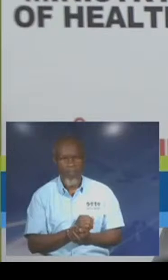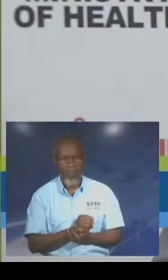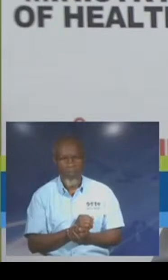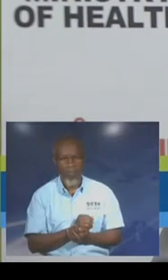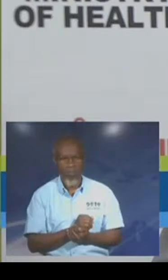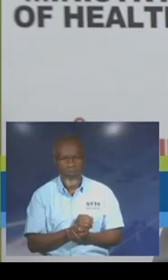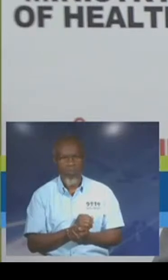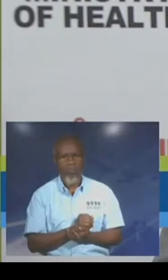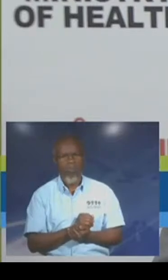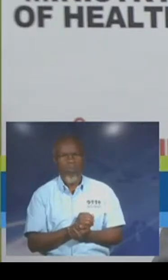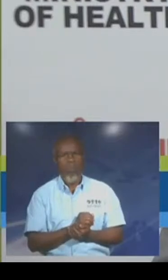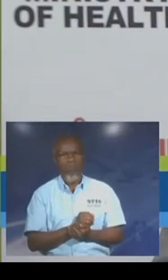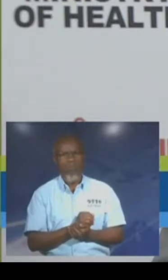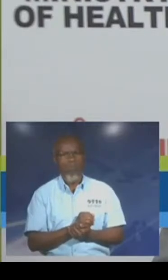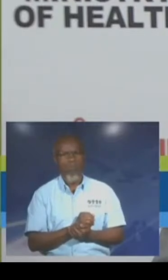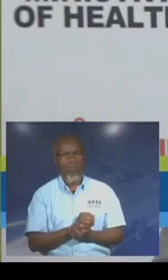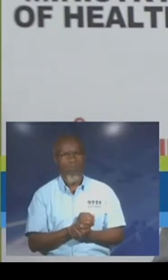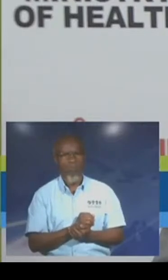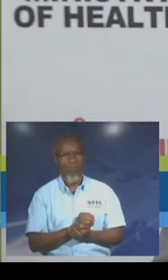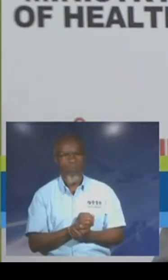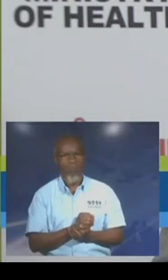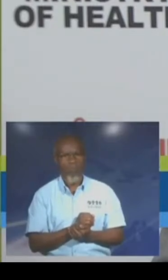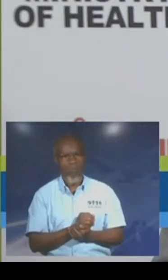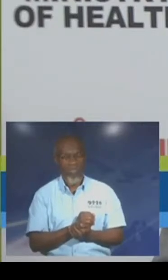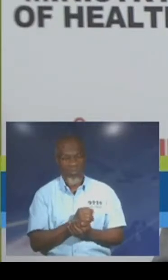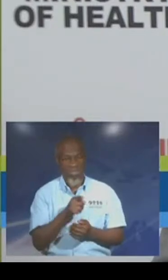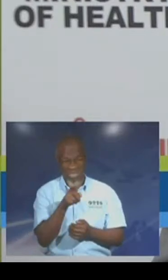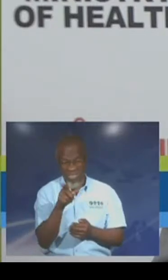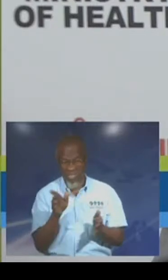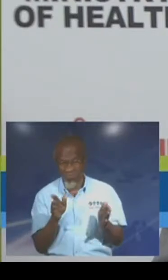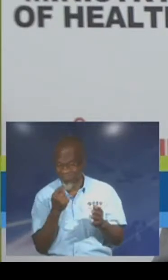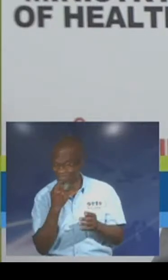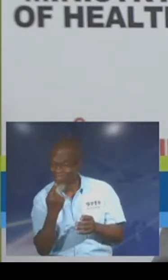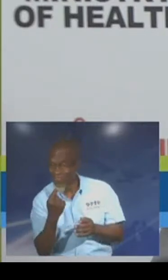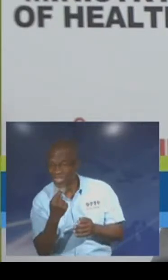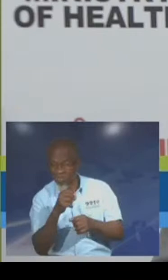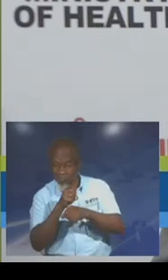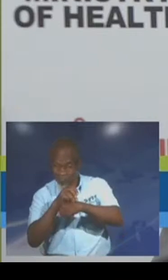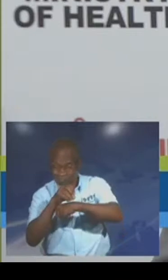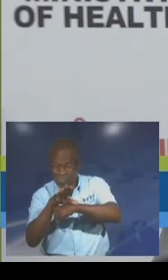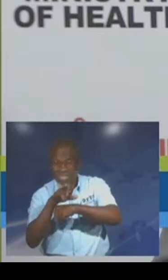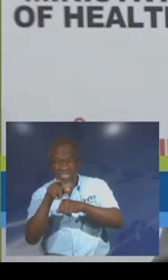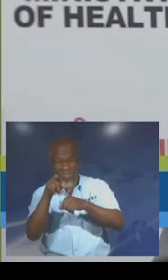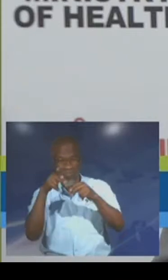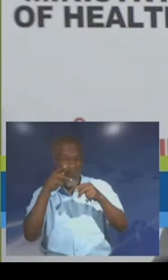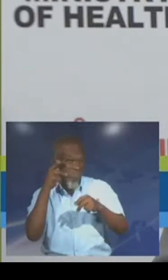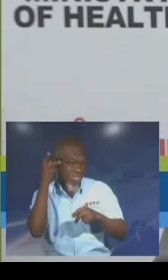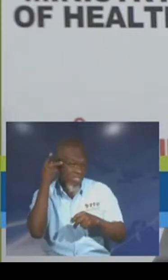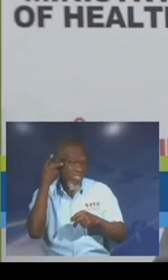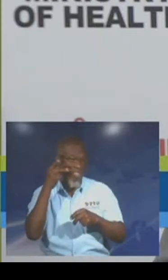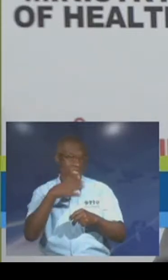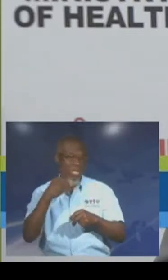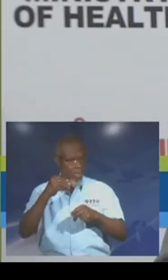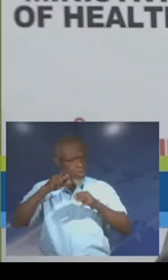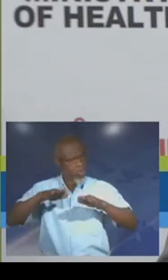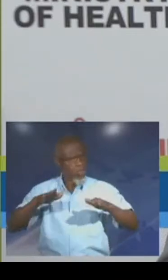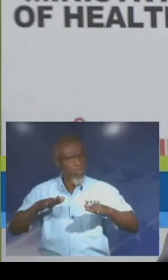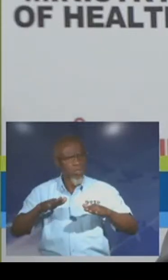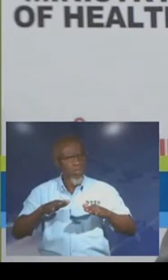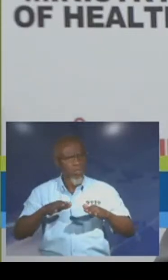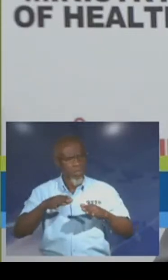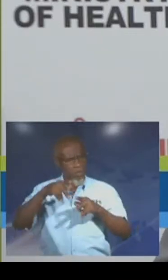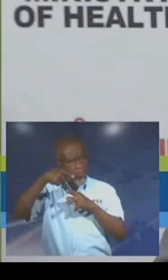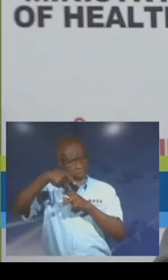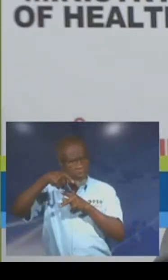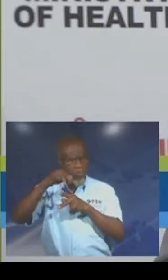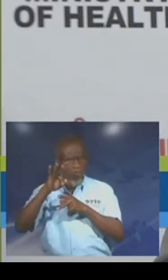2,236. And may I just remind parents and guardians and children, the Pfizer pediatric vaccines